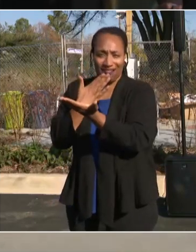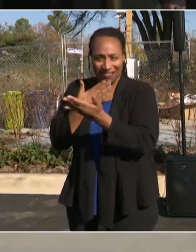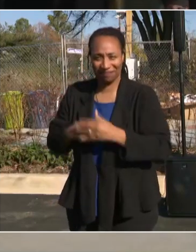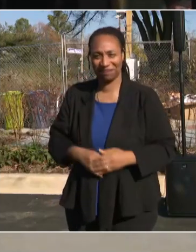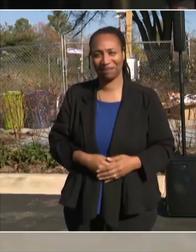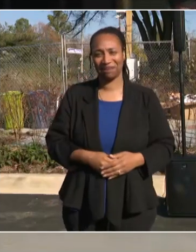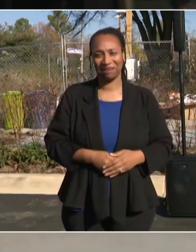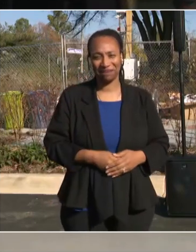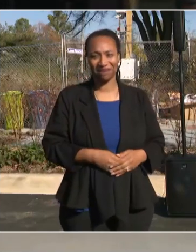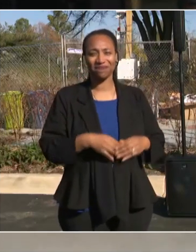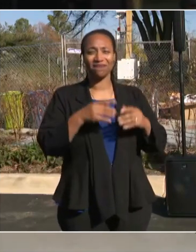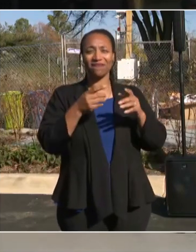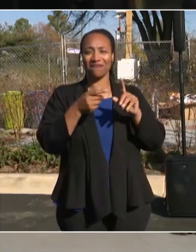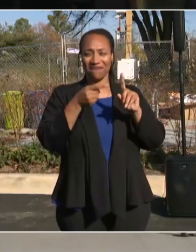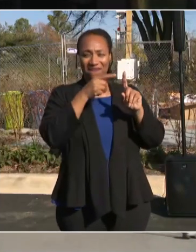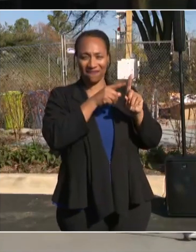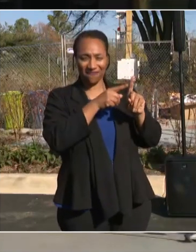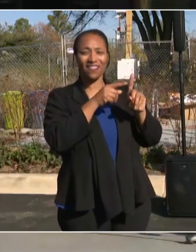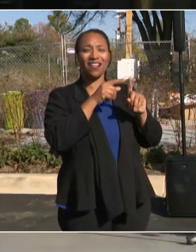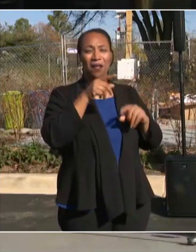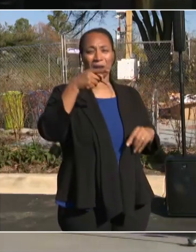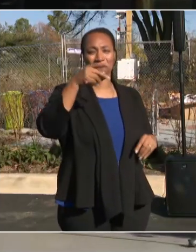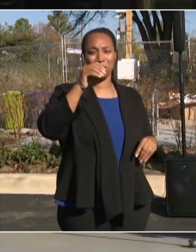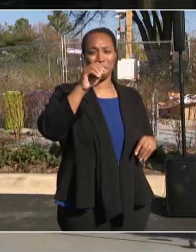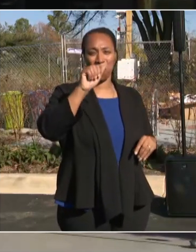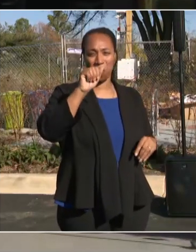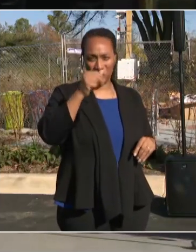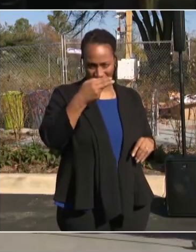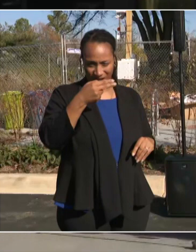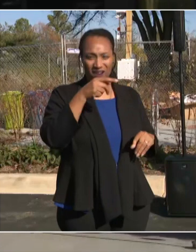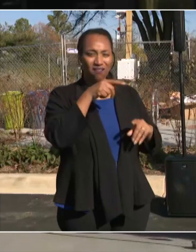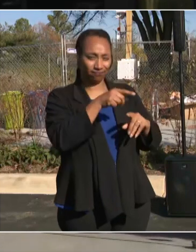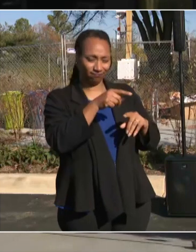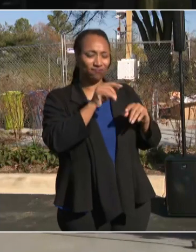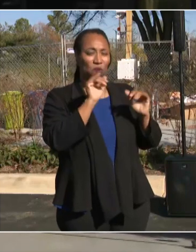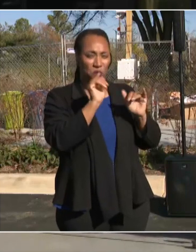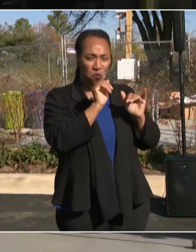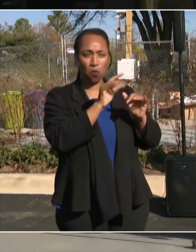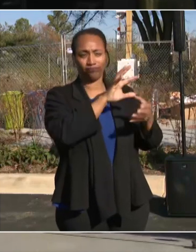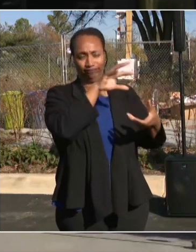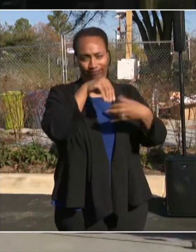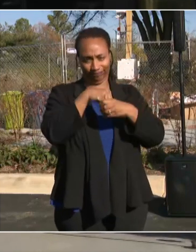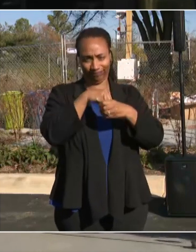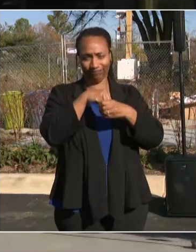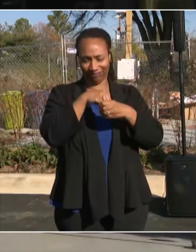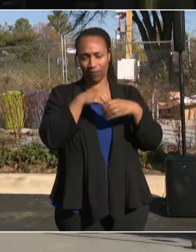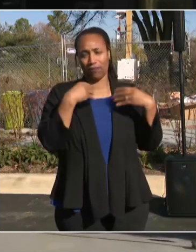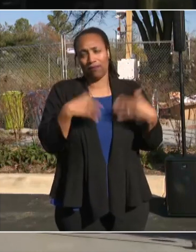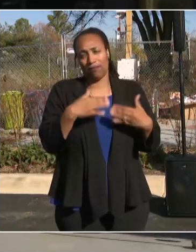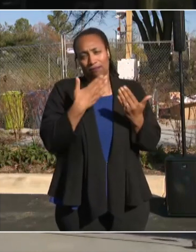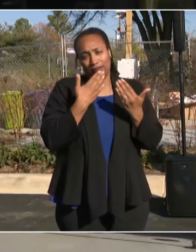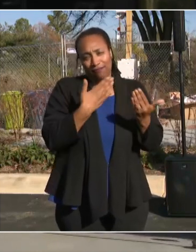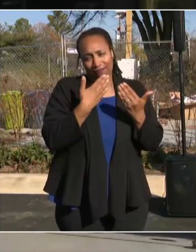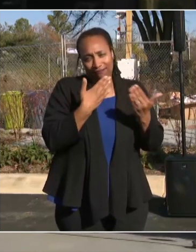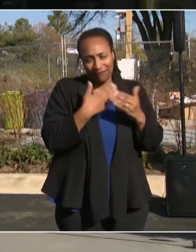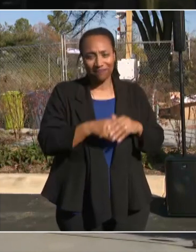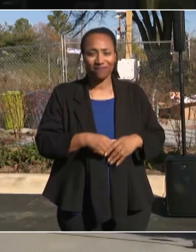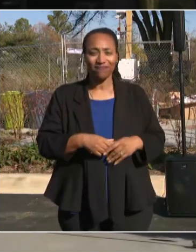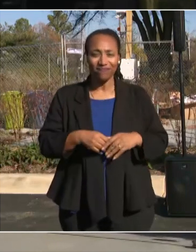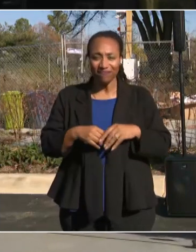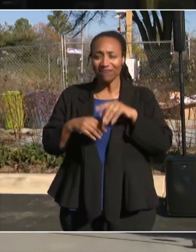neighbor advisors, the Southeast Strengthening Collaborative, the Berry Farm Tenant Association, advisory